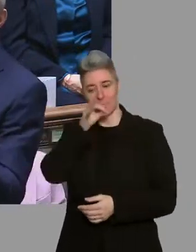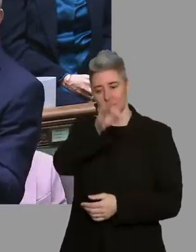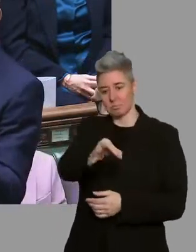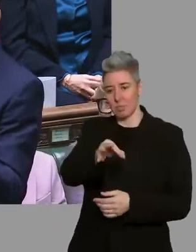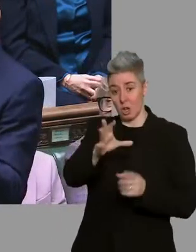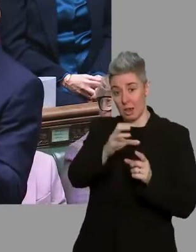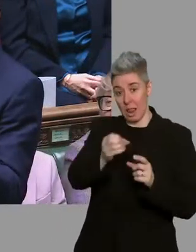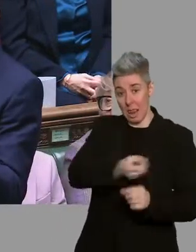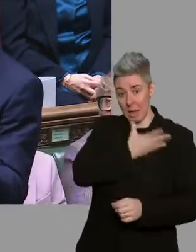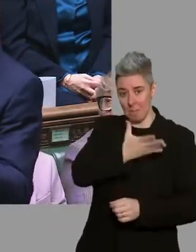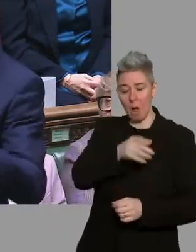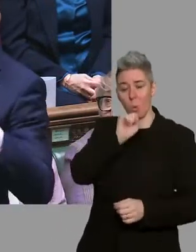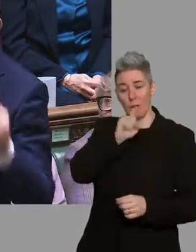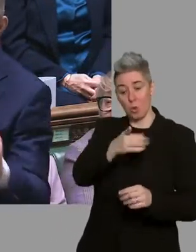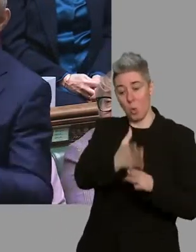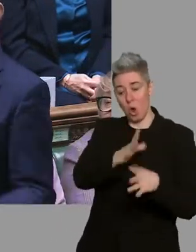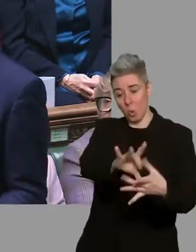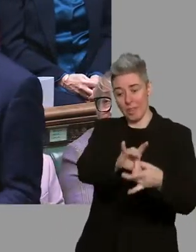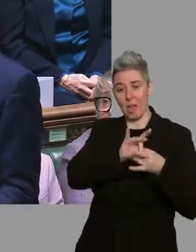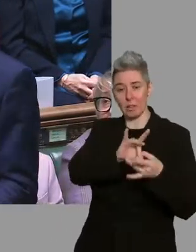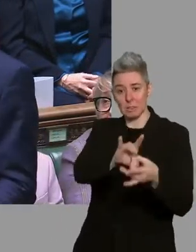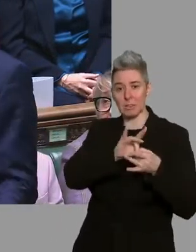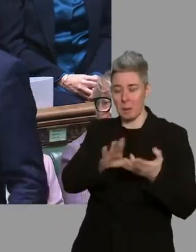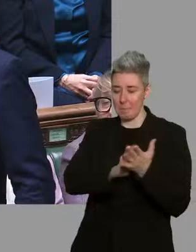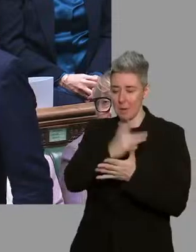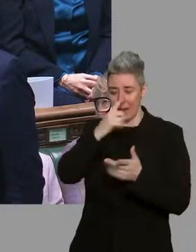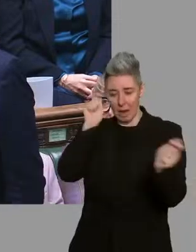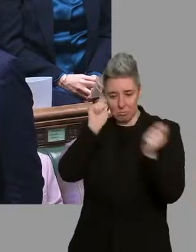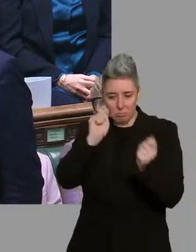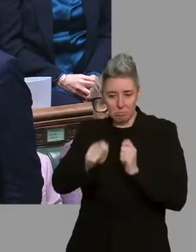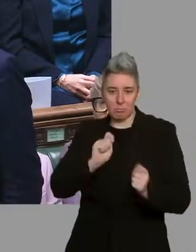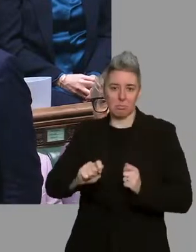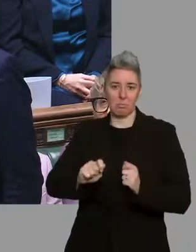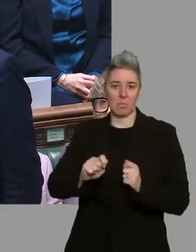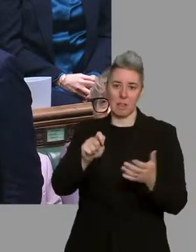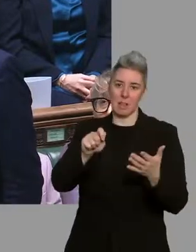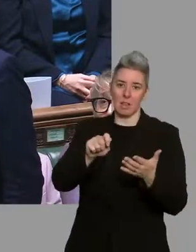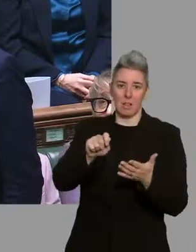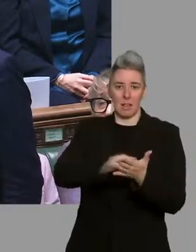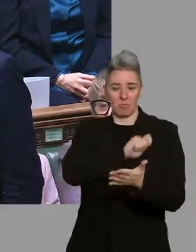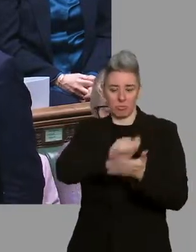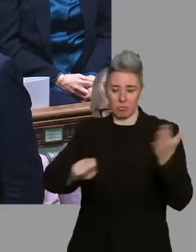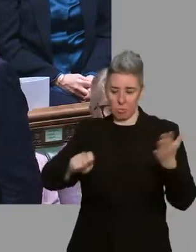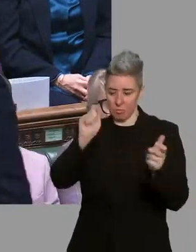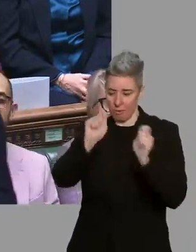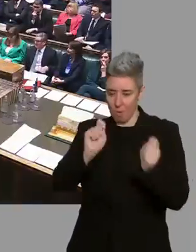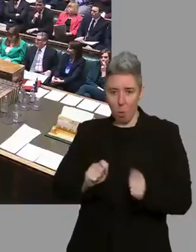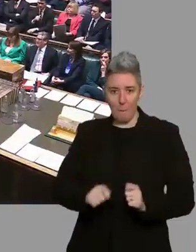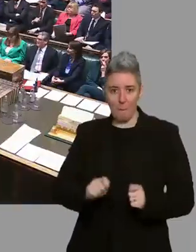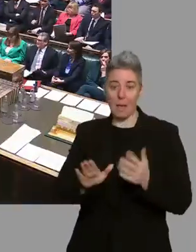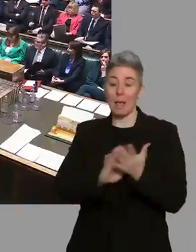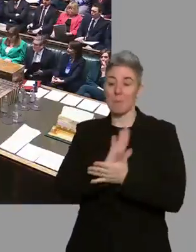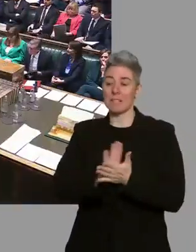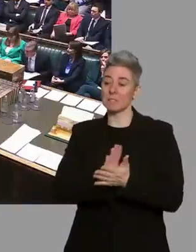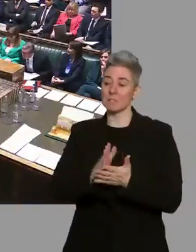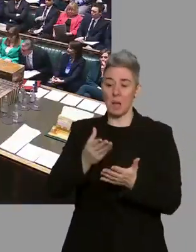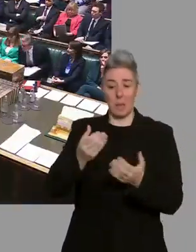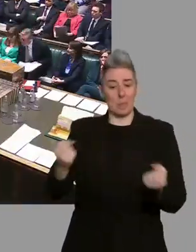power in this country lies with the voters and not wealthy overseas oligarchs?